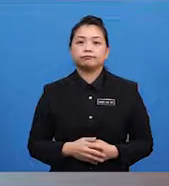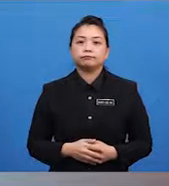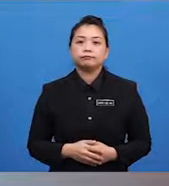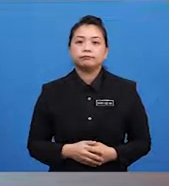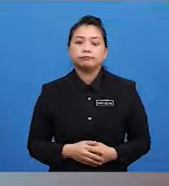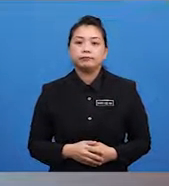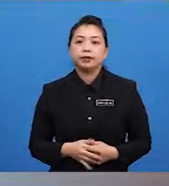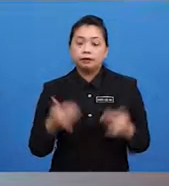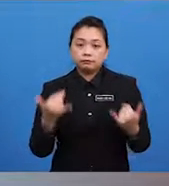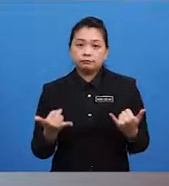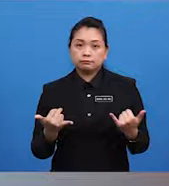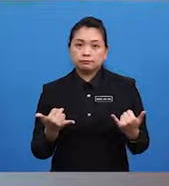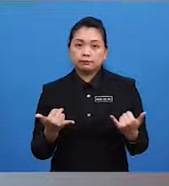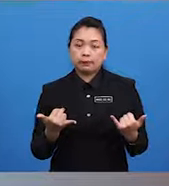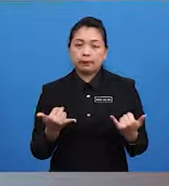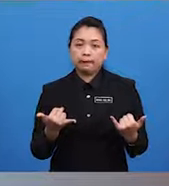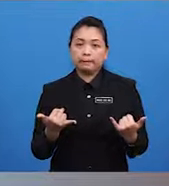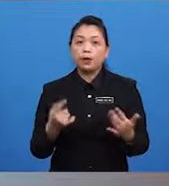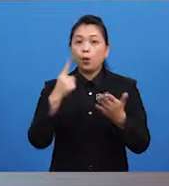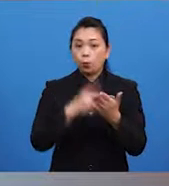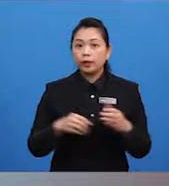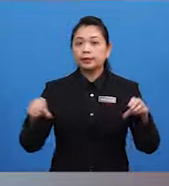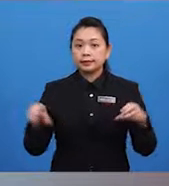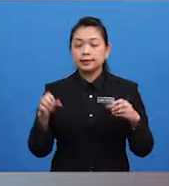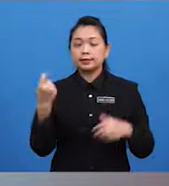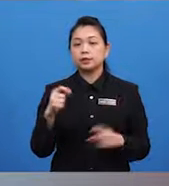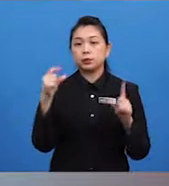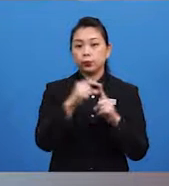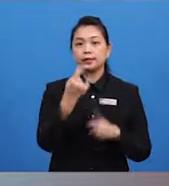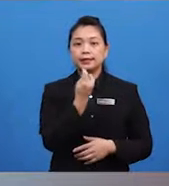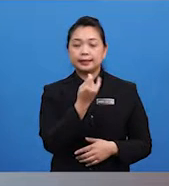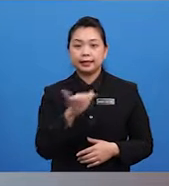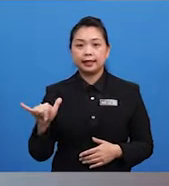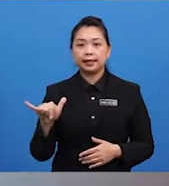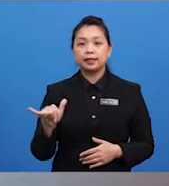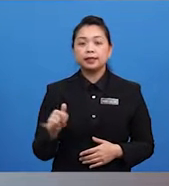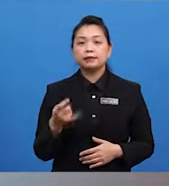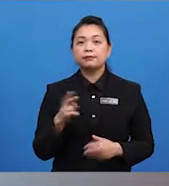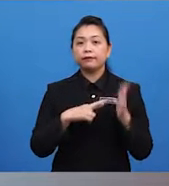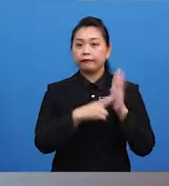Now, let's attempt the question. What does the word they refer to?